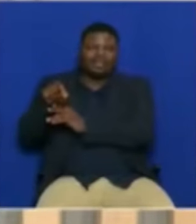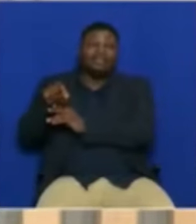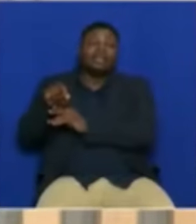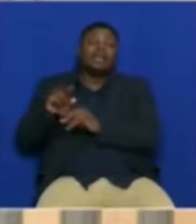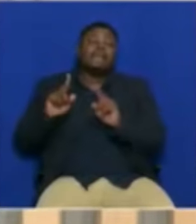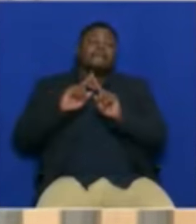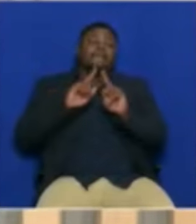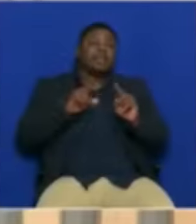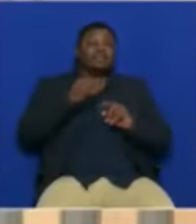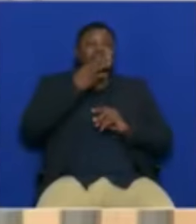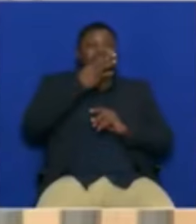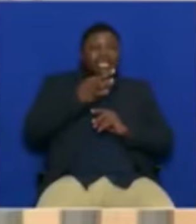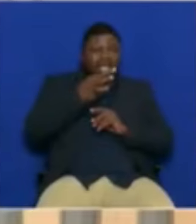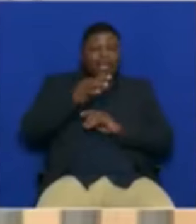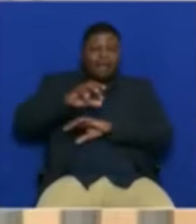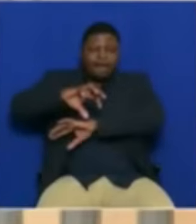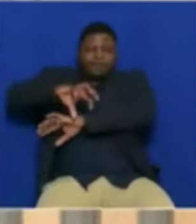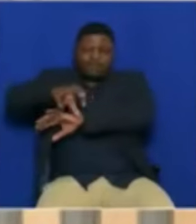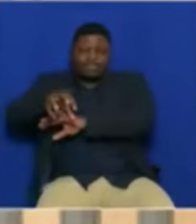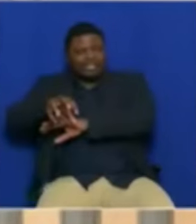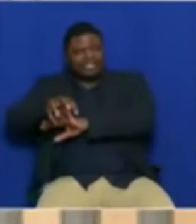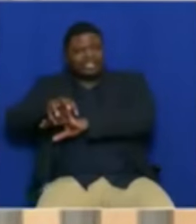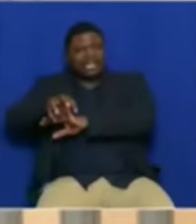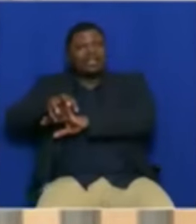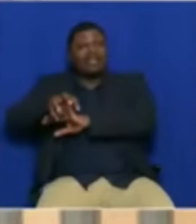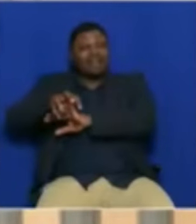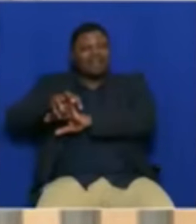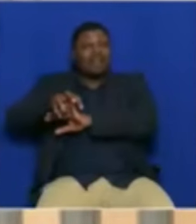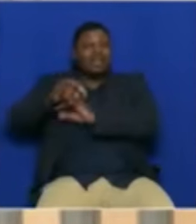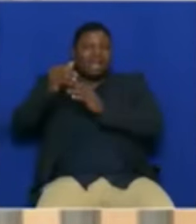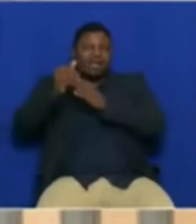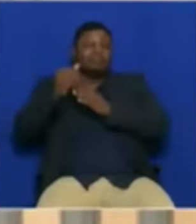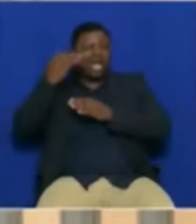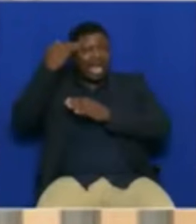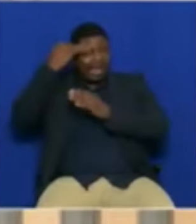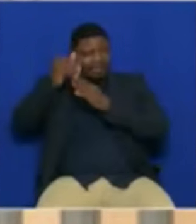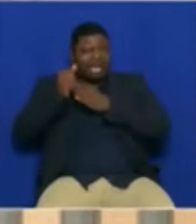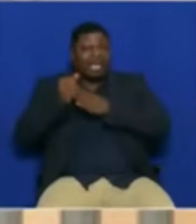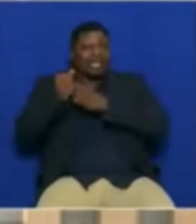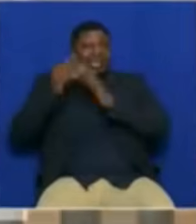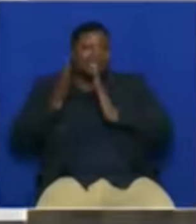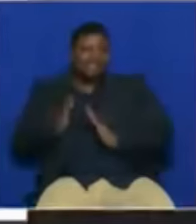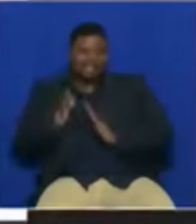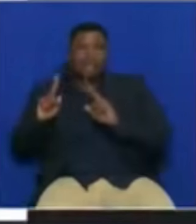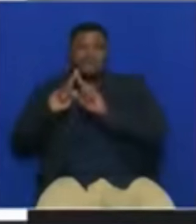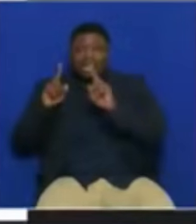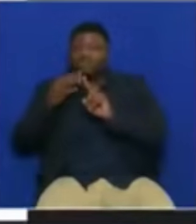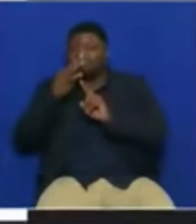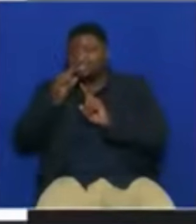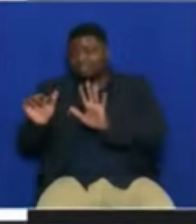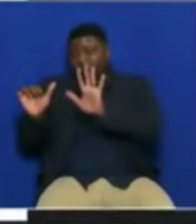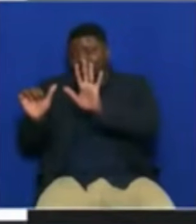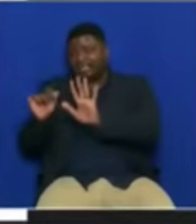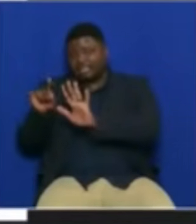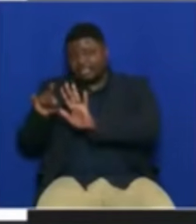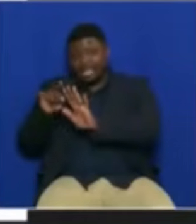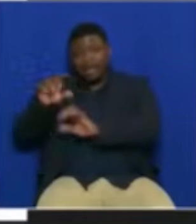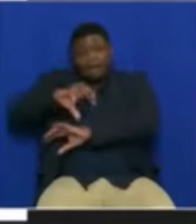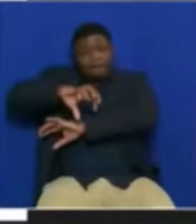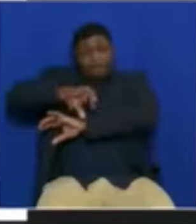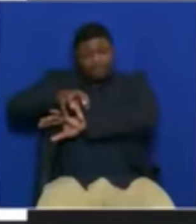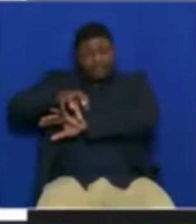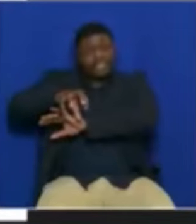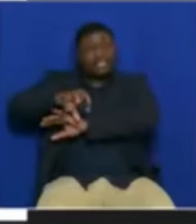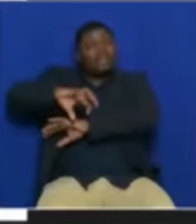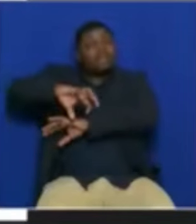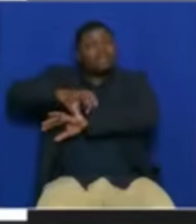heads CI. You are not suggesting that those 6 are provincial heads, are you? Are you suggesting from what you have written that